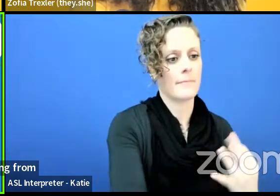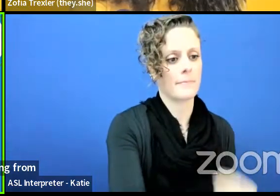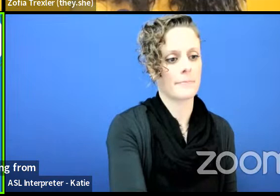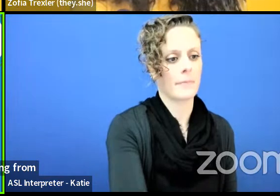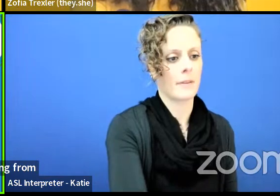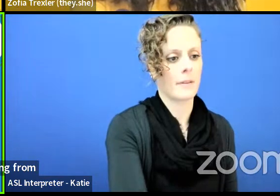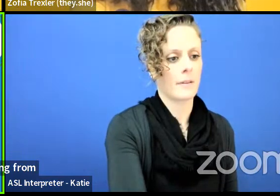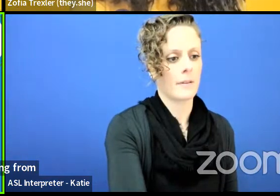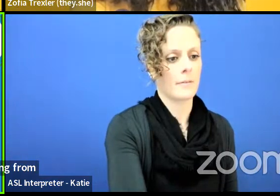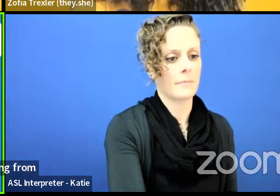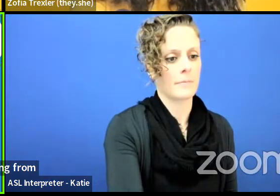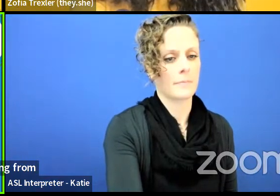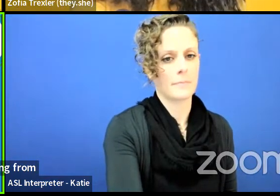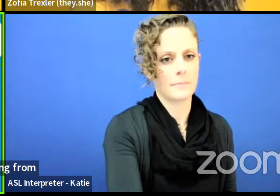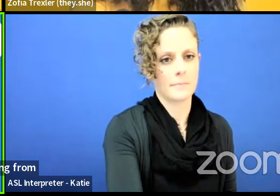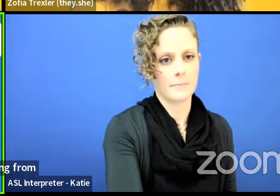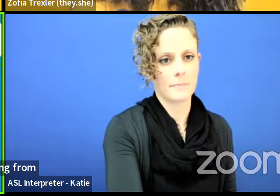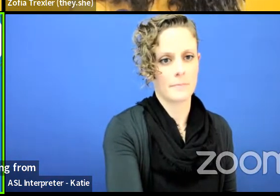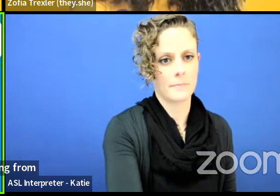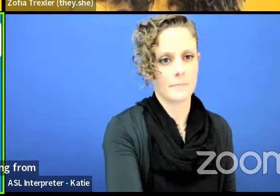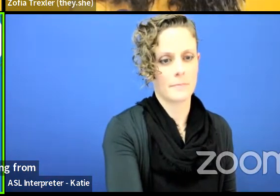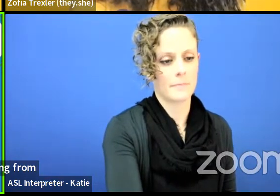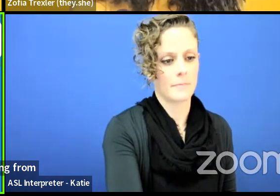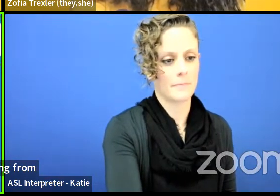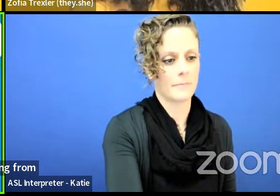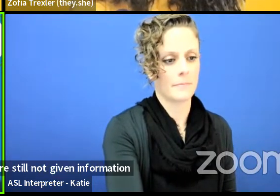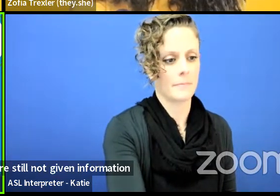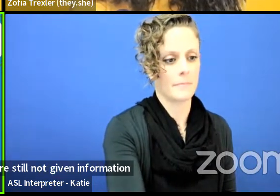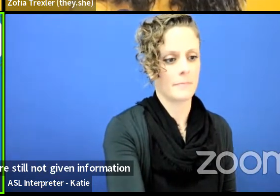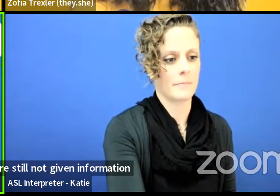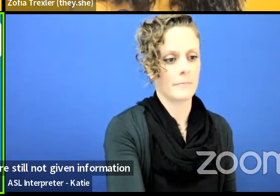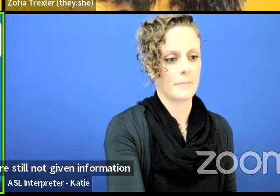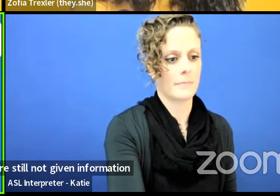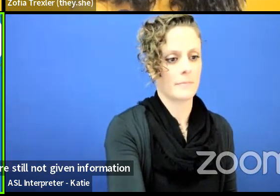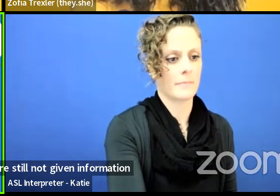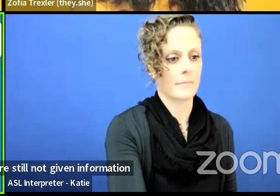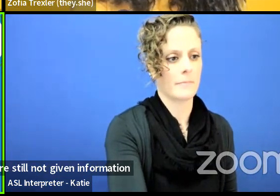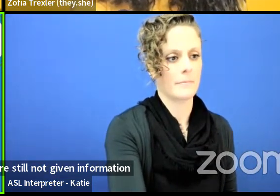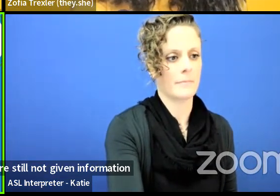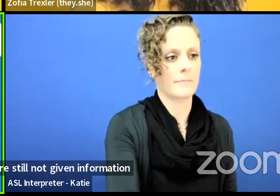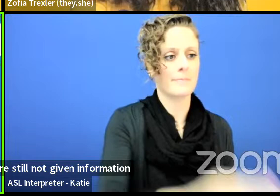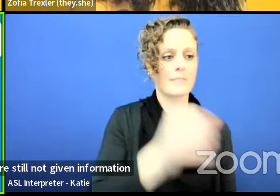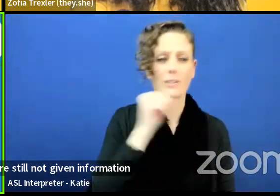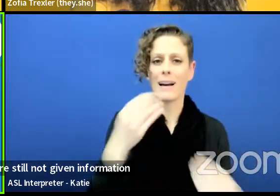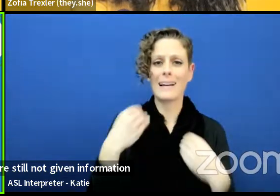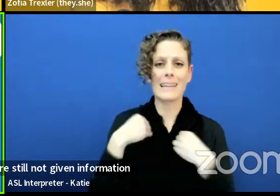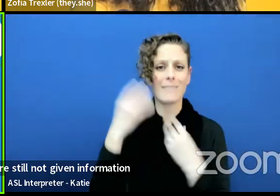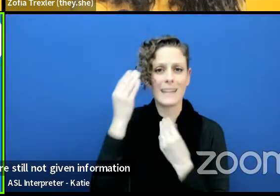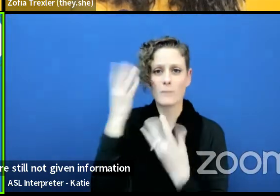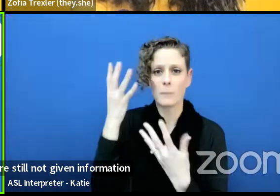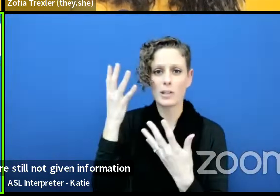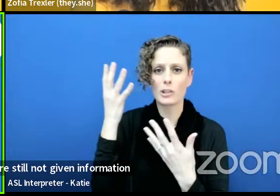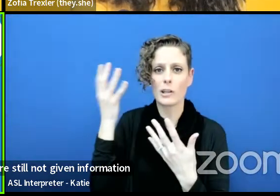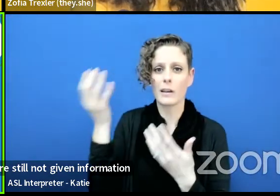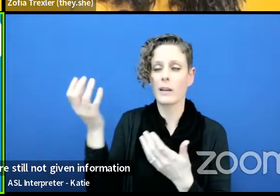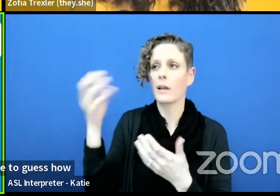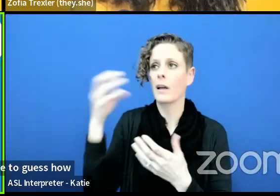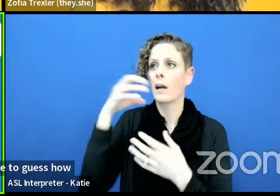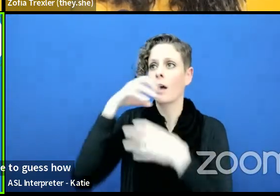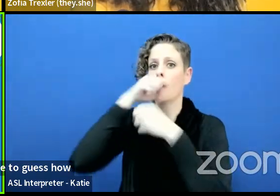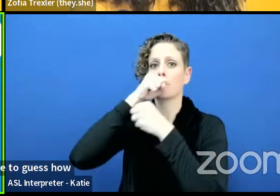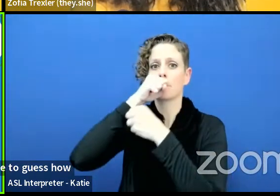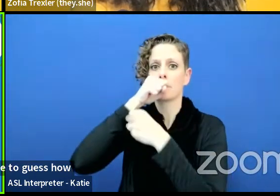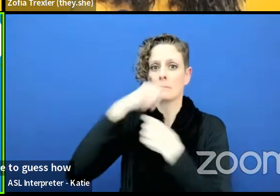You're still not given information. You have to guess how to navigate through society. And